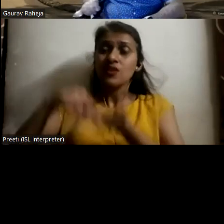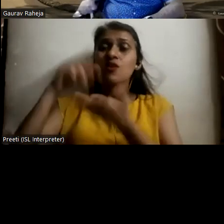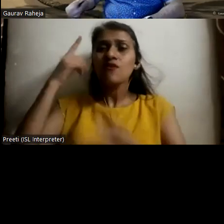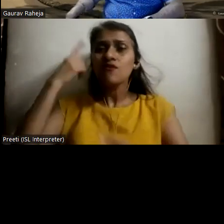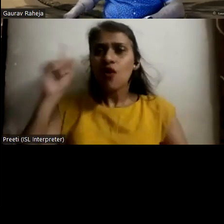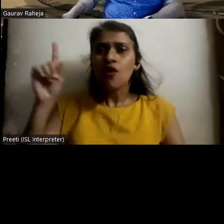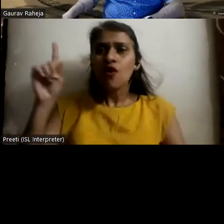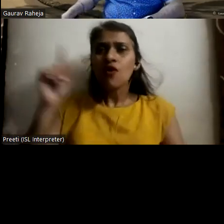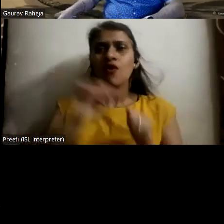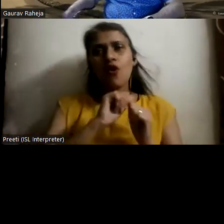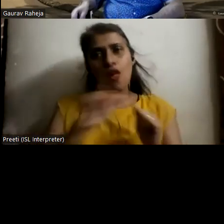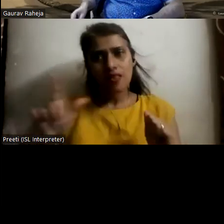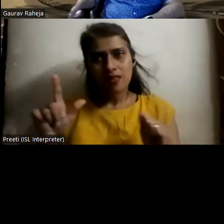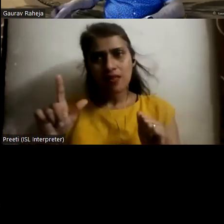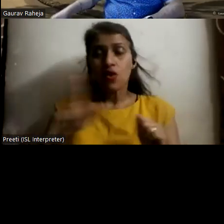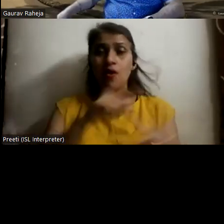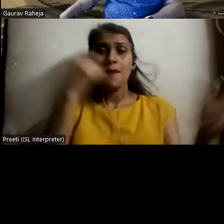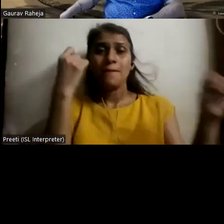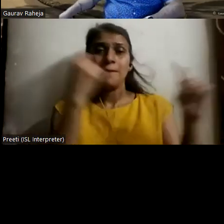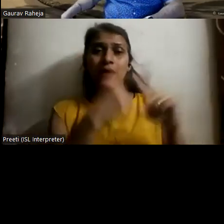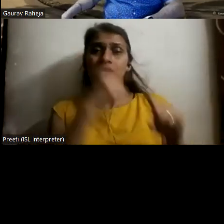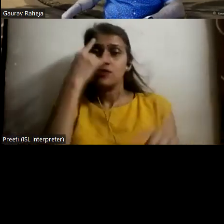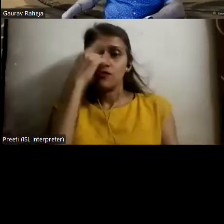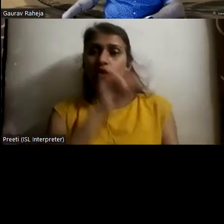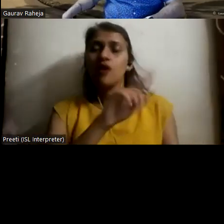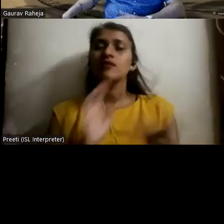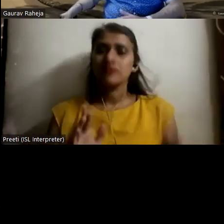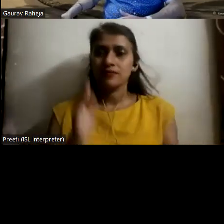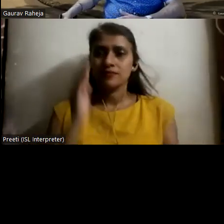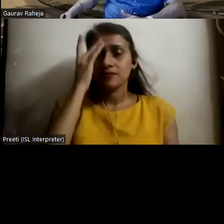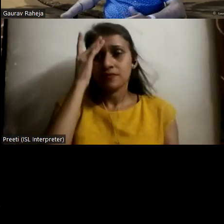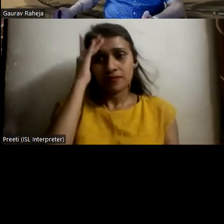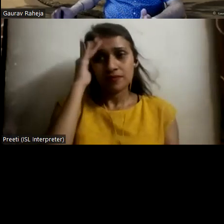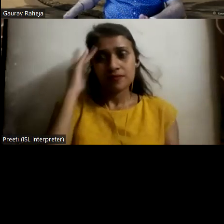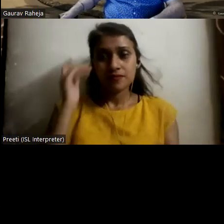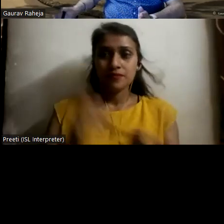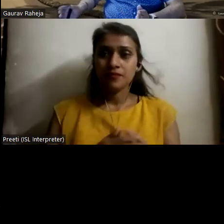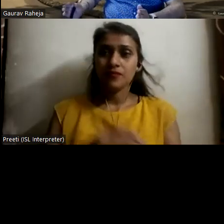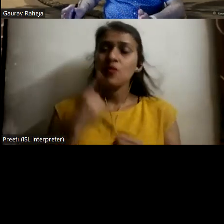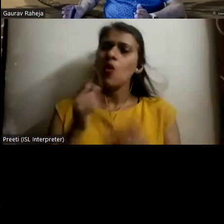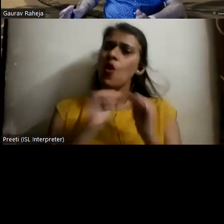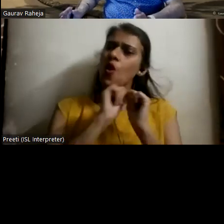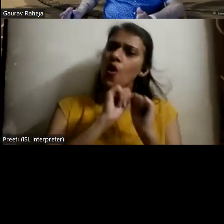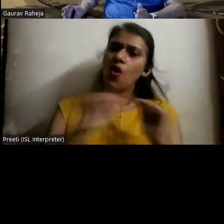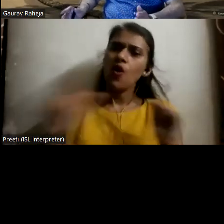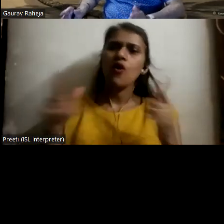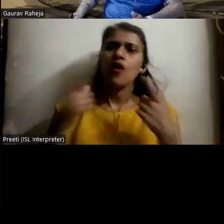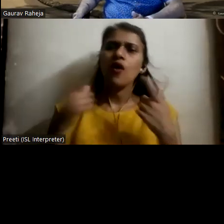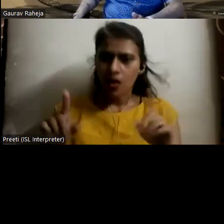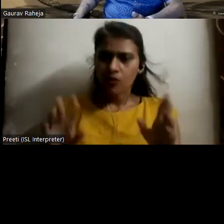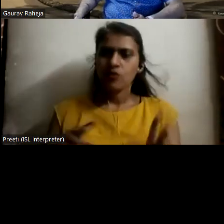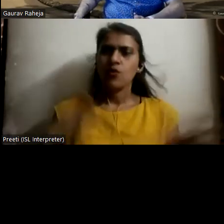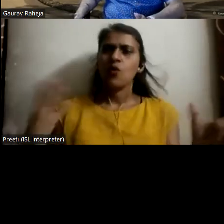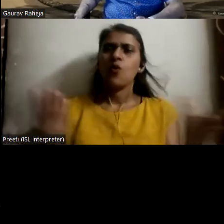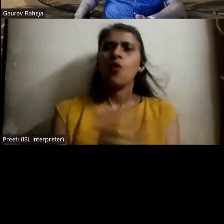reasonable accommodation in the principle of universal design, such that everyone could move